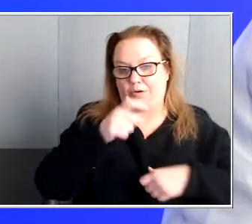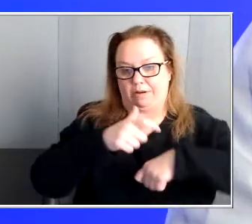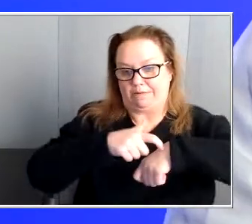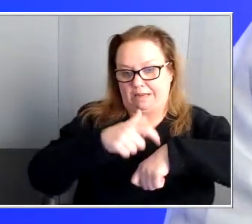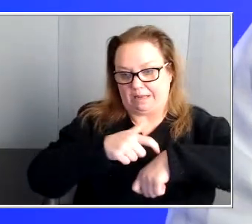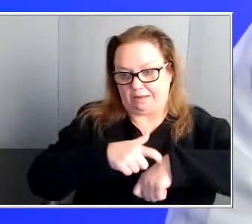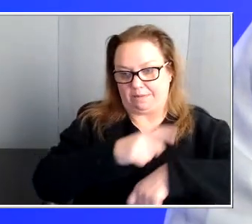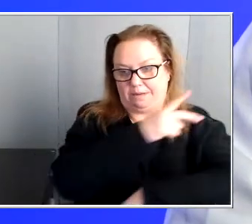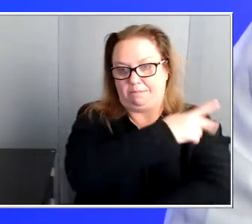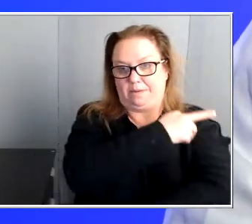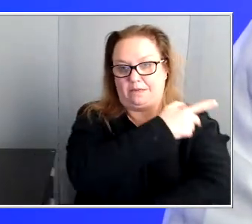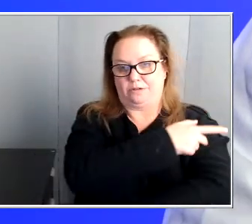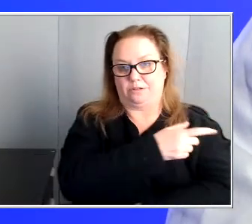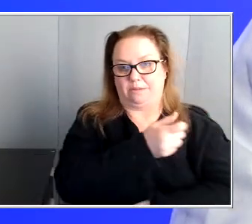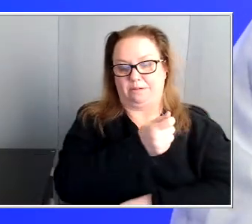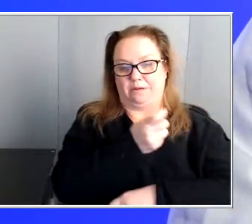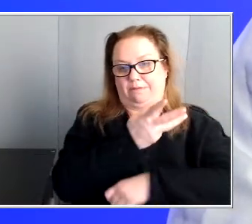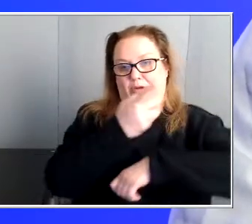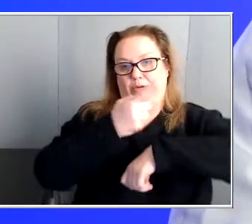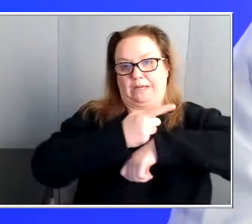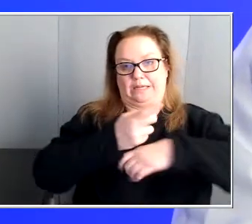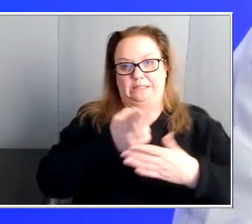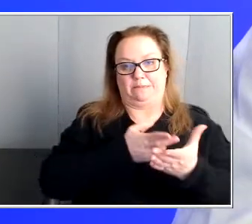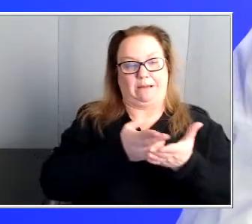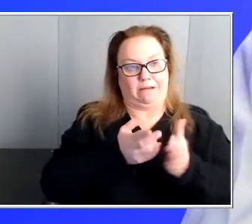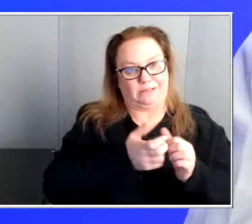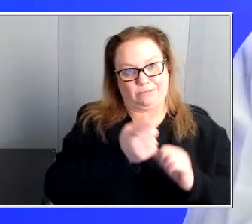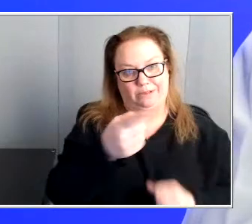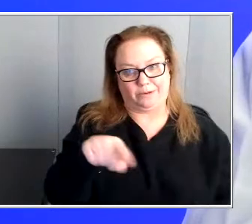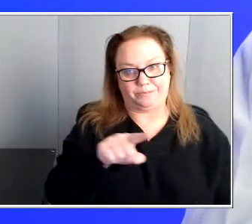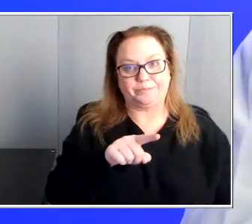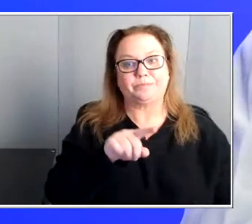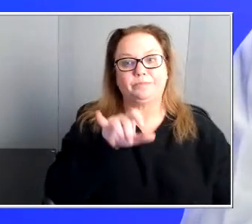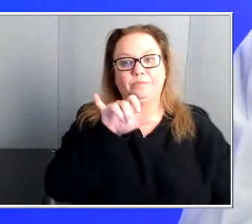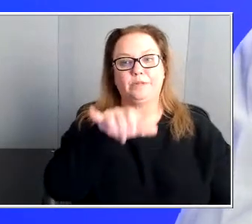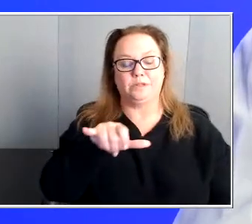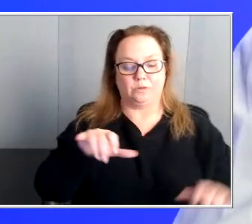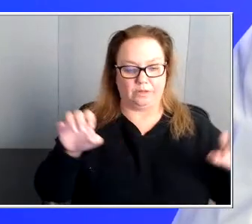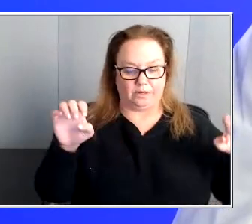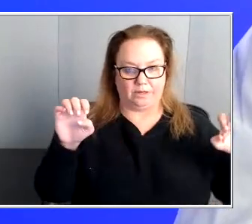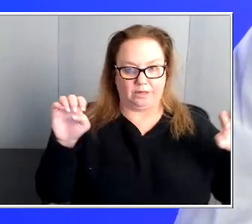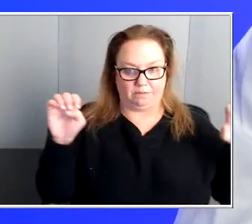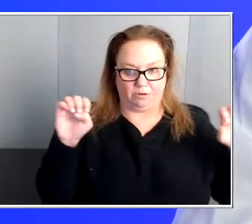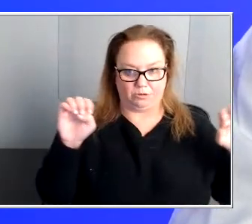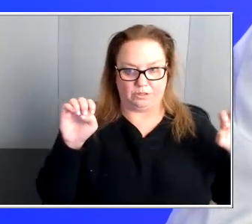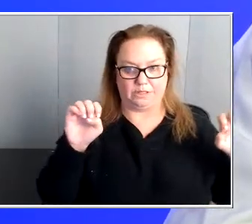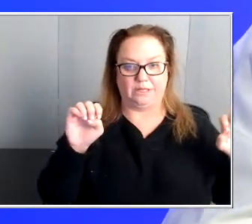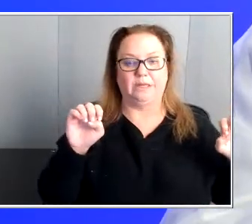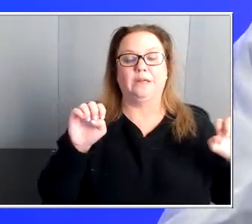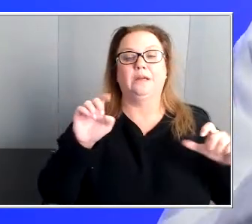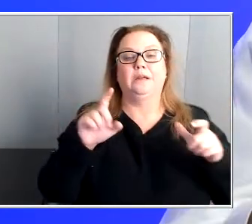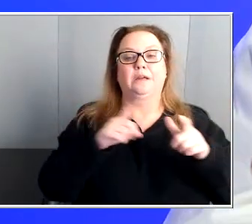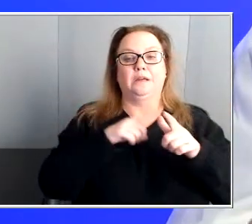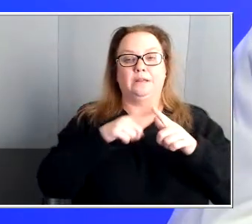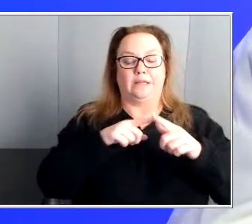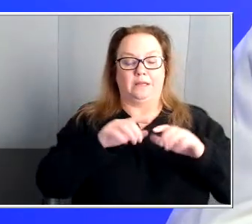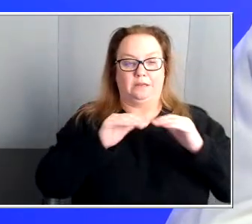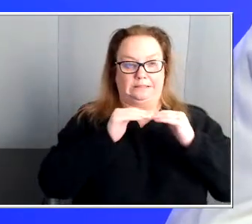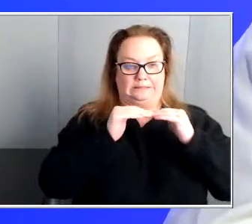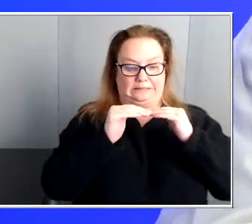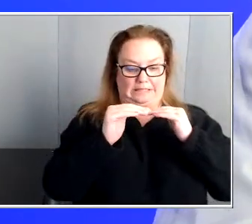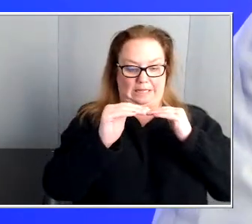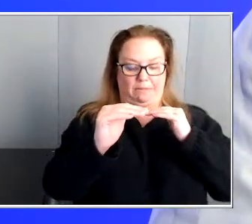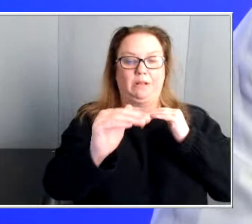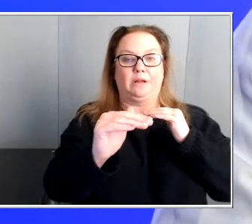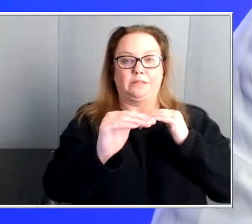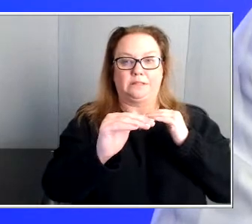Patients may have few days, to be honest with you. So in that case, we go for an emergent VAD, and once they are stabilized, then they can be